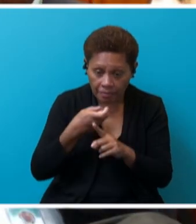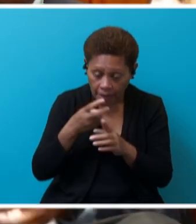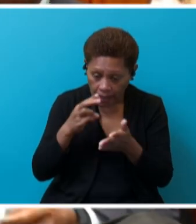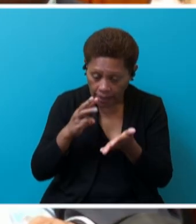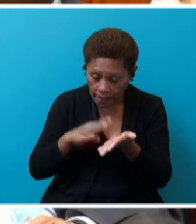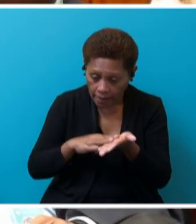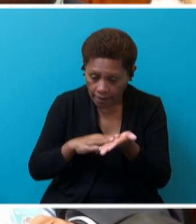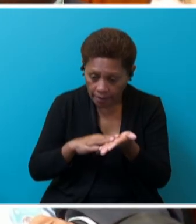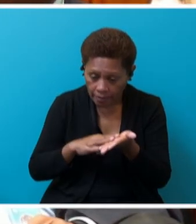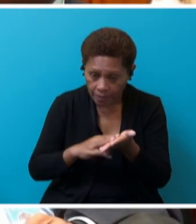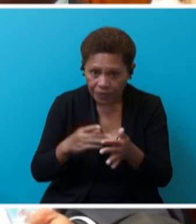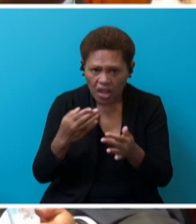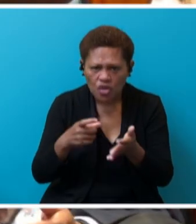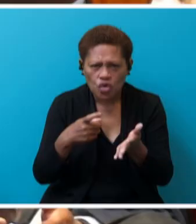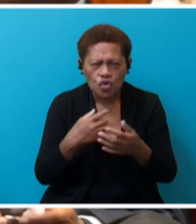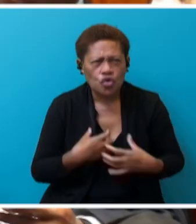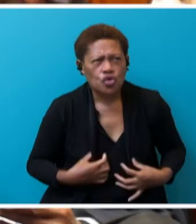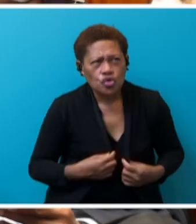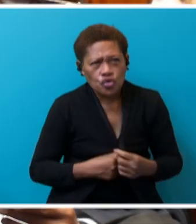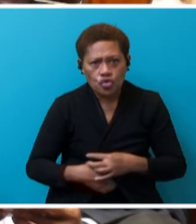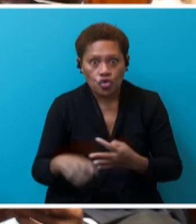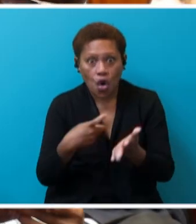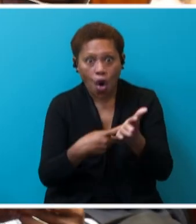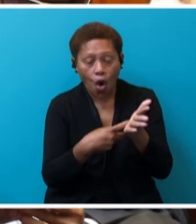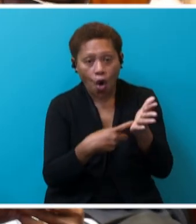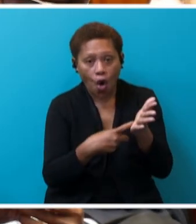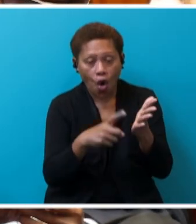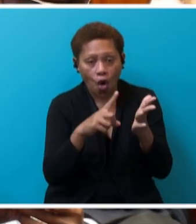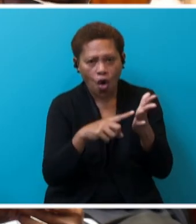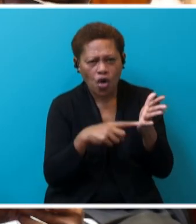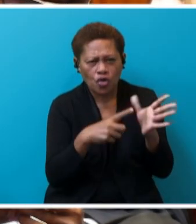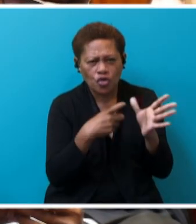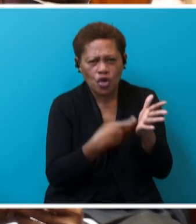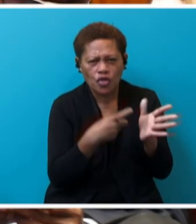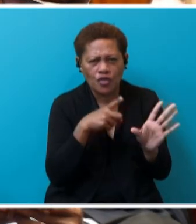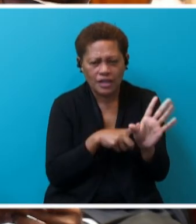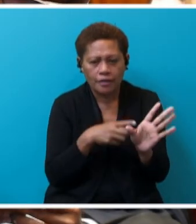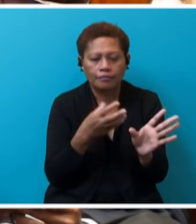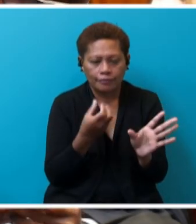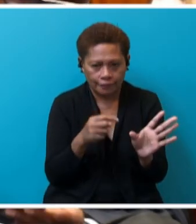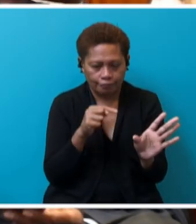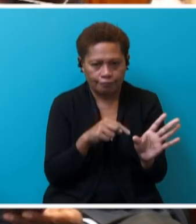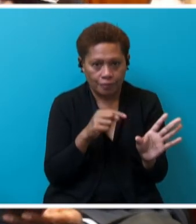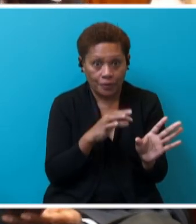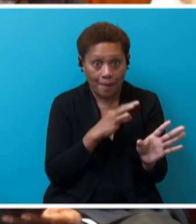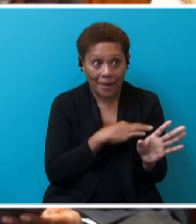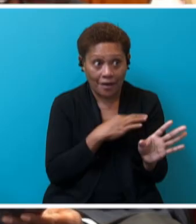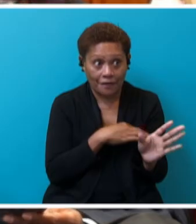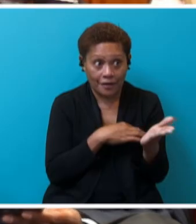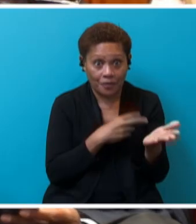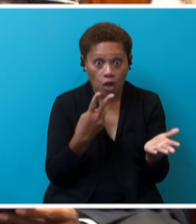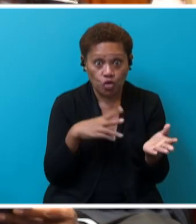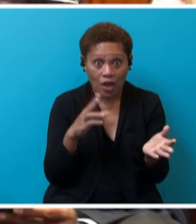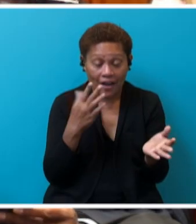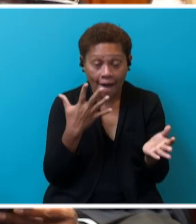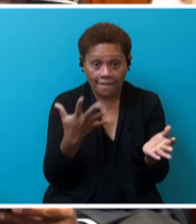terrain. It now secures the stable raw water supply to the Saru water treatment plant, benefiting